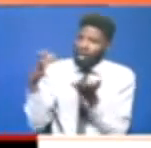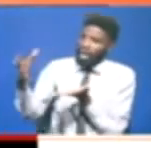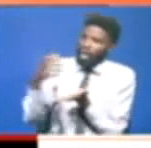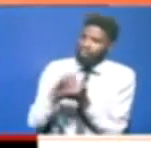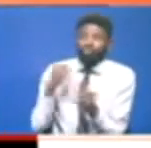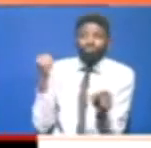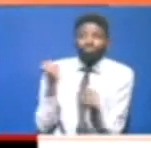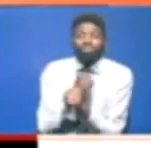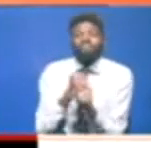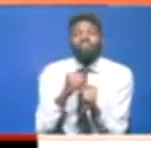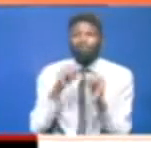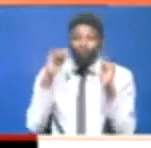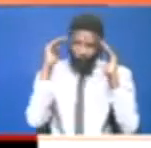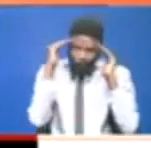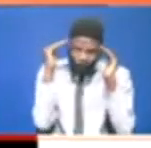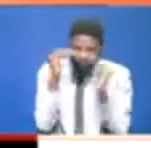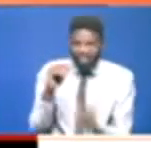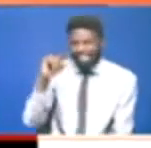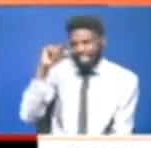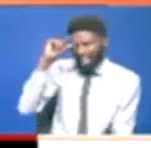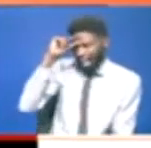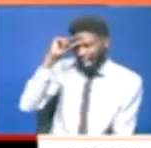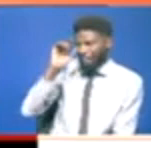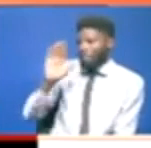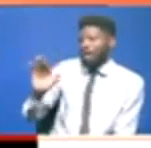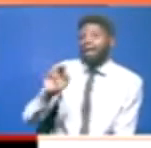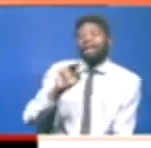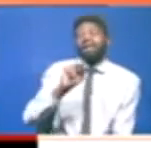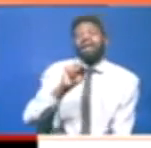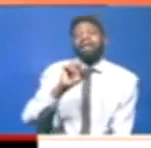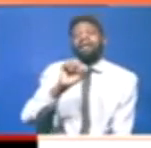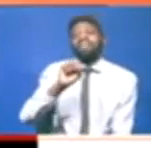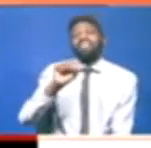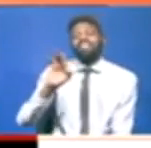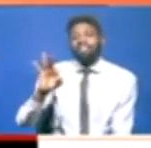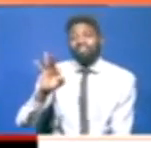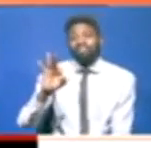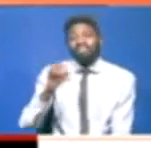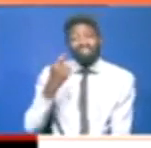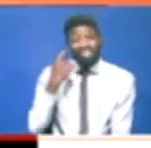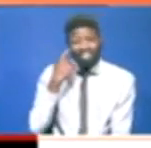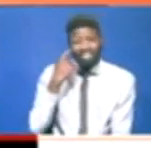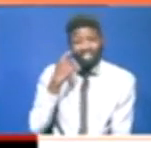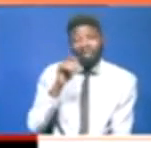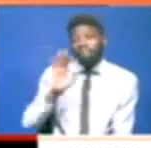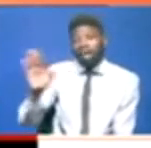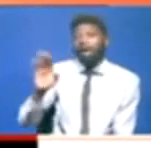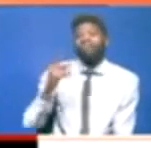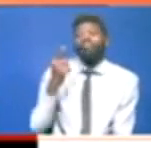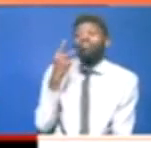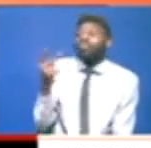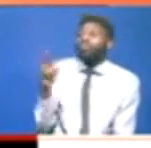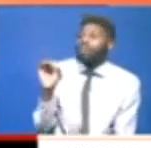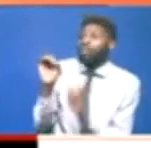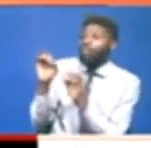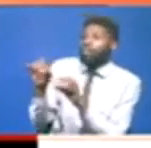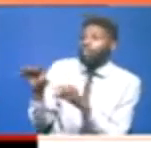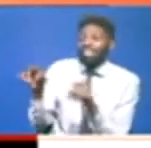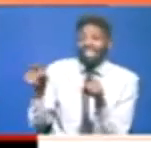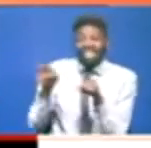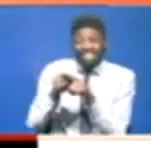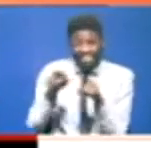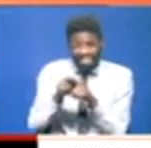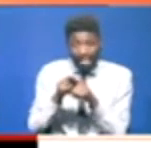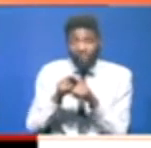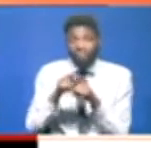government, the NSSF. But you see, if you look at the NSSF, you're only contributing 200 shillings. Plus the employer, it comes to 400